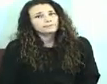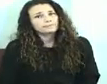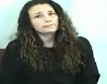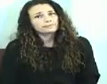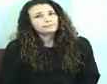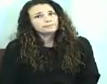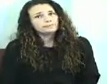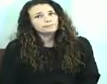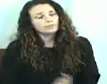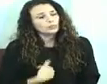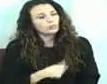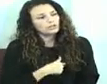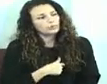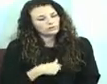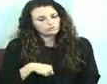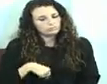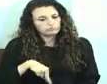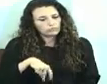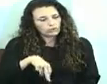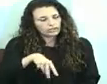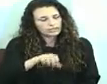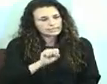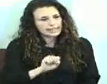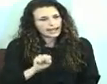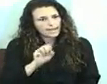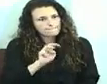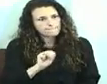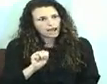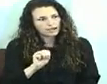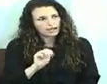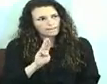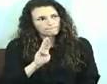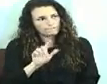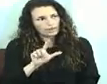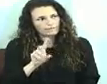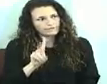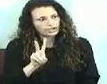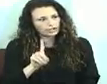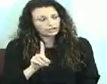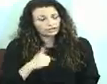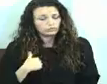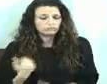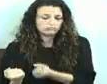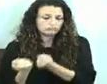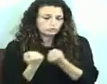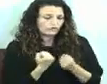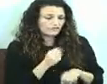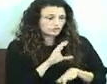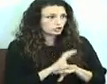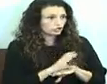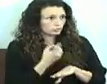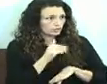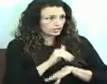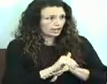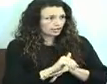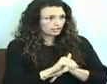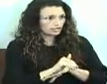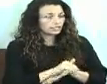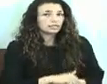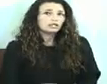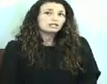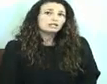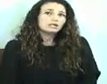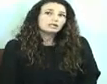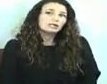were in Santa Monica Boulevard, and as we pulled up to the church that evening, there was a spotlight.